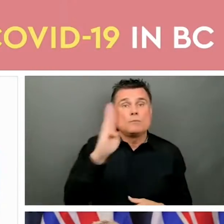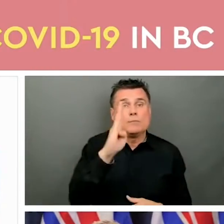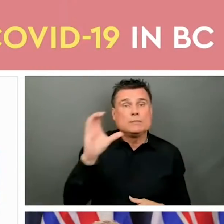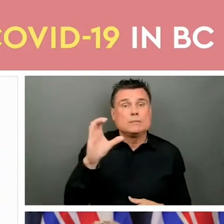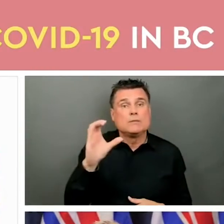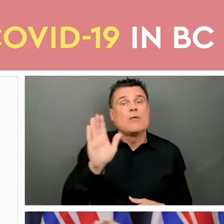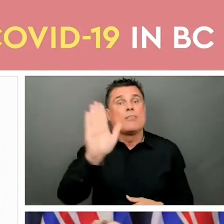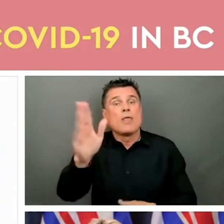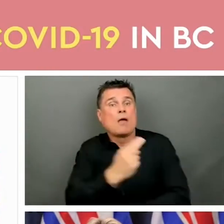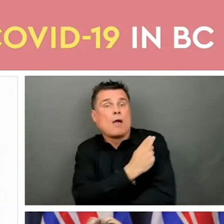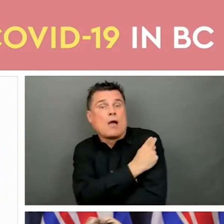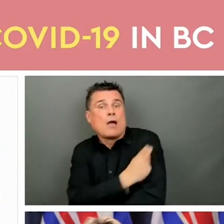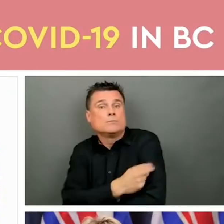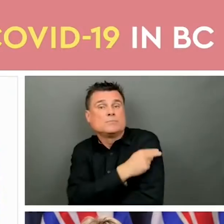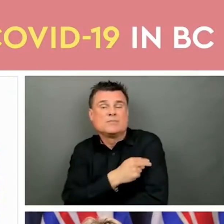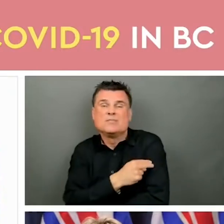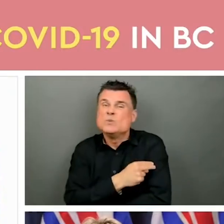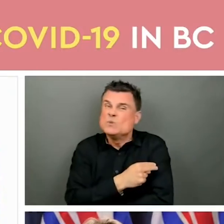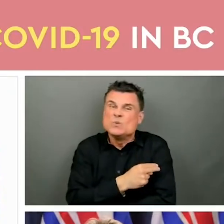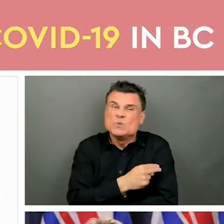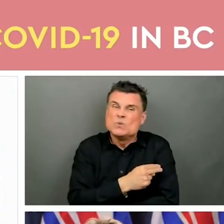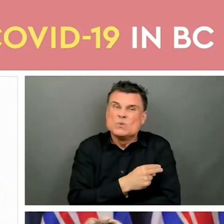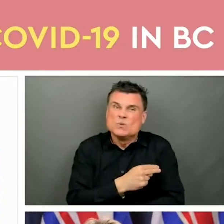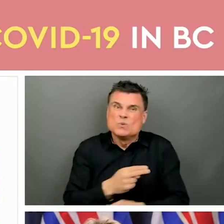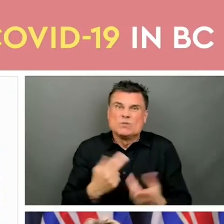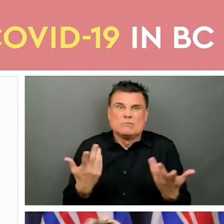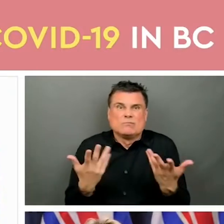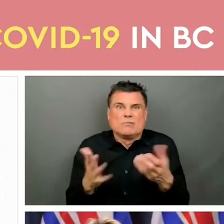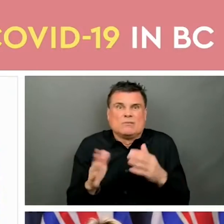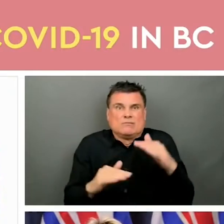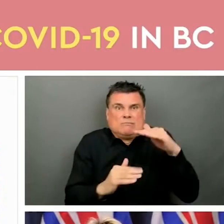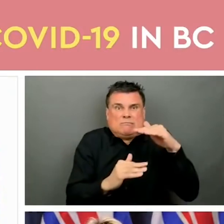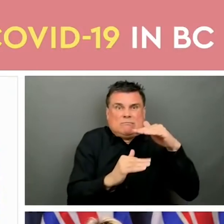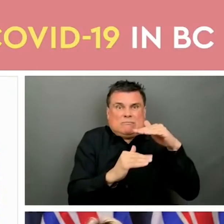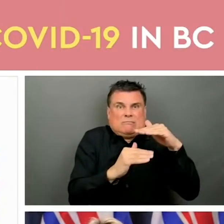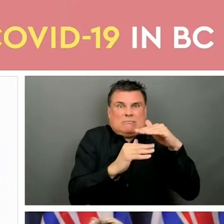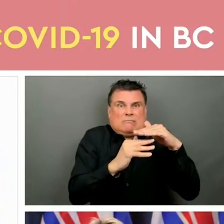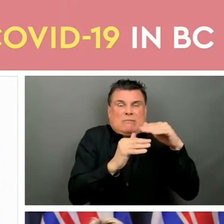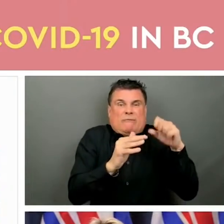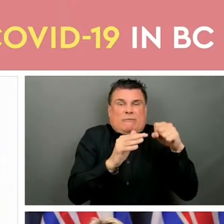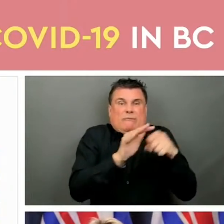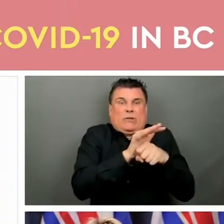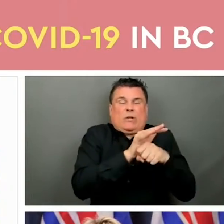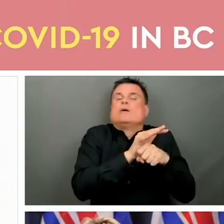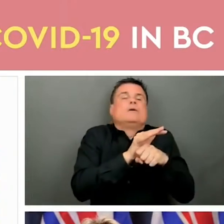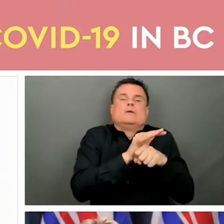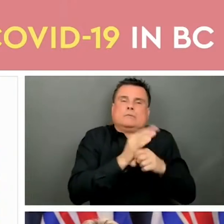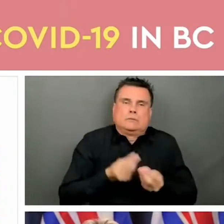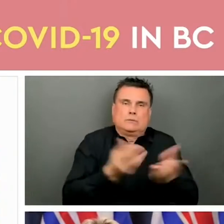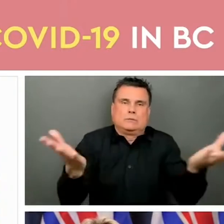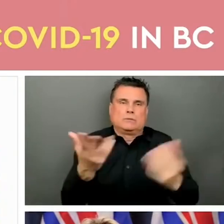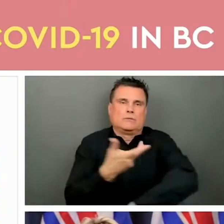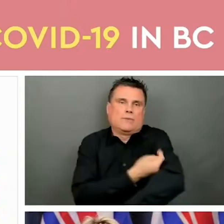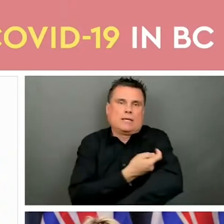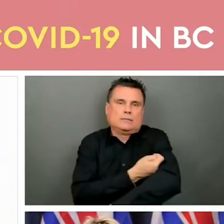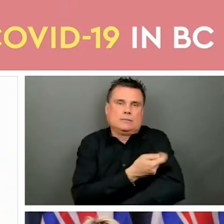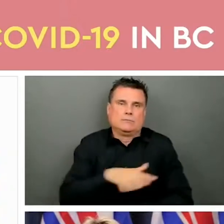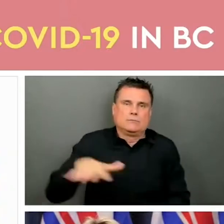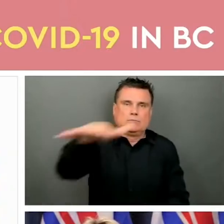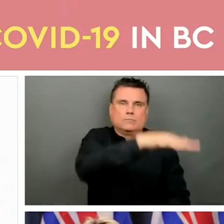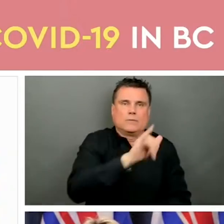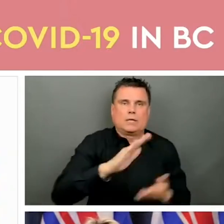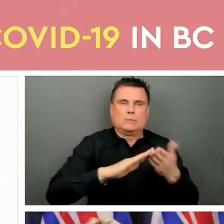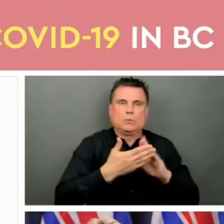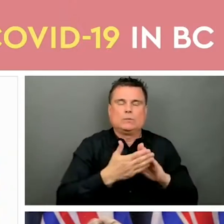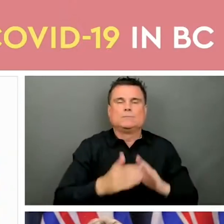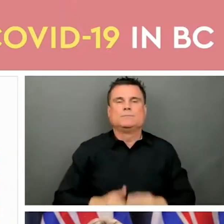system. We have started to see the impact of our public health measures. We are bending our curve